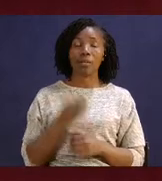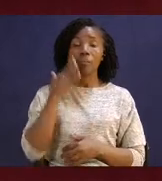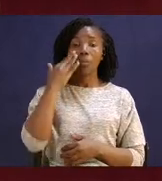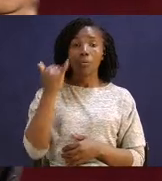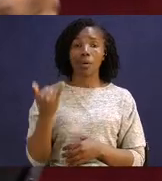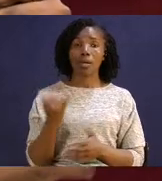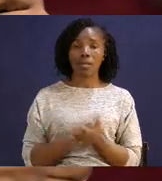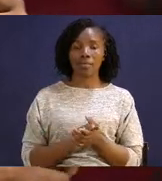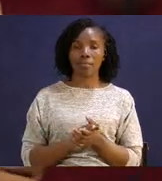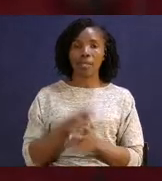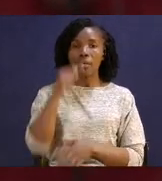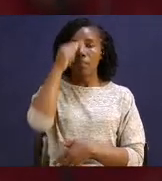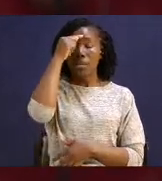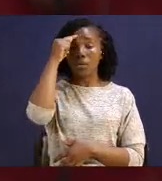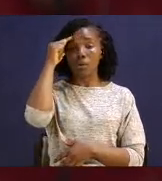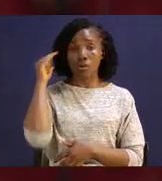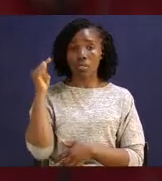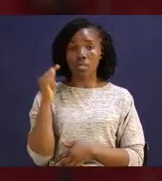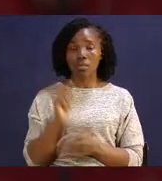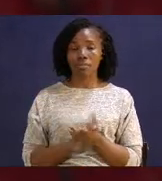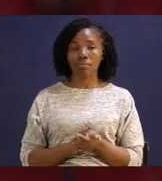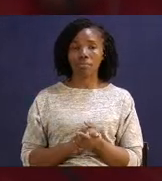Why? Because